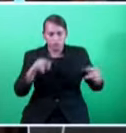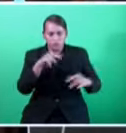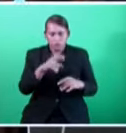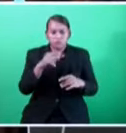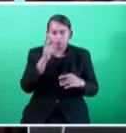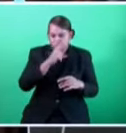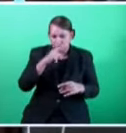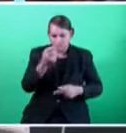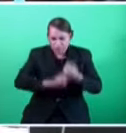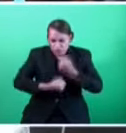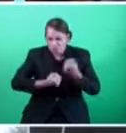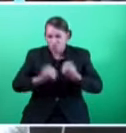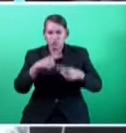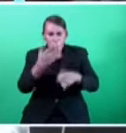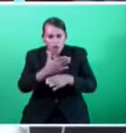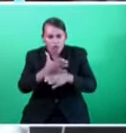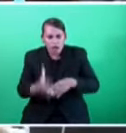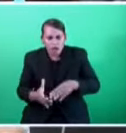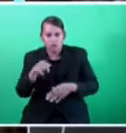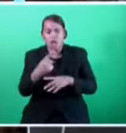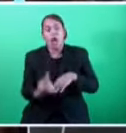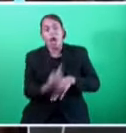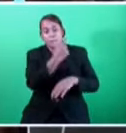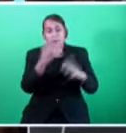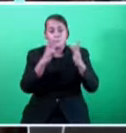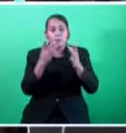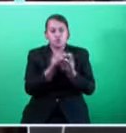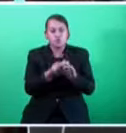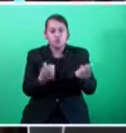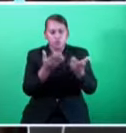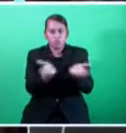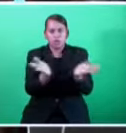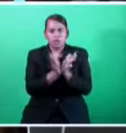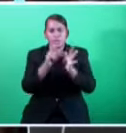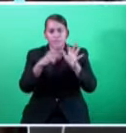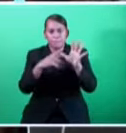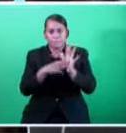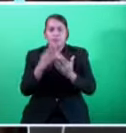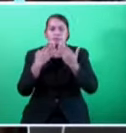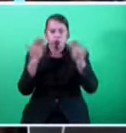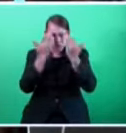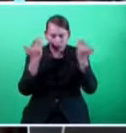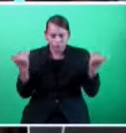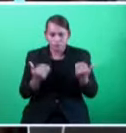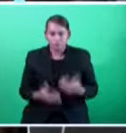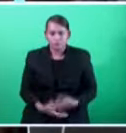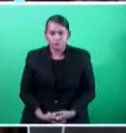machines, operators up in the catchment and agriculture field. Thank you, Mr. Speaker, sir. Thank you.